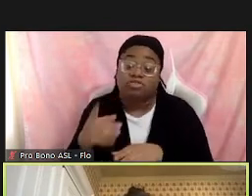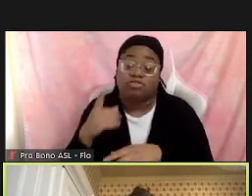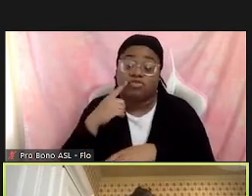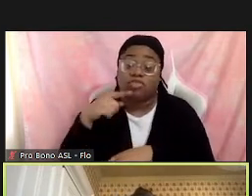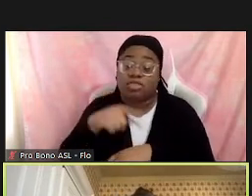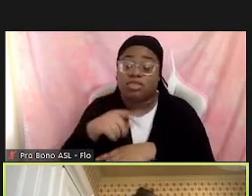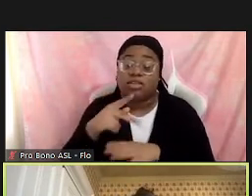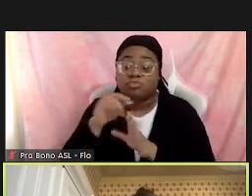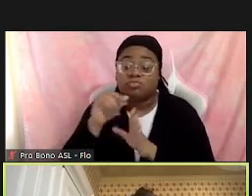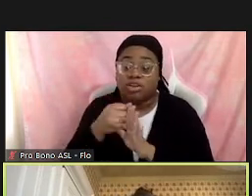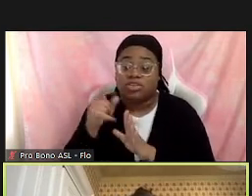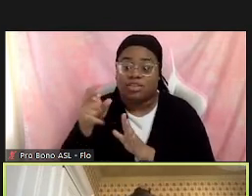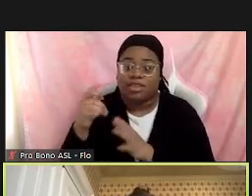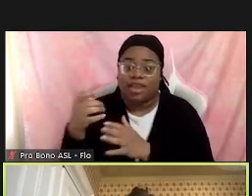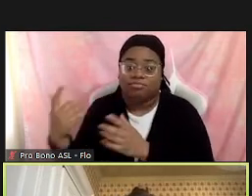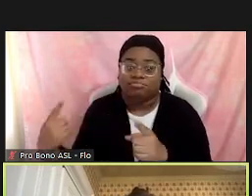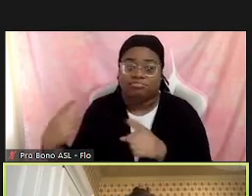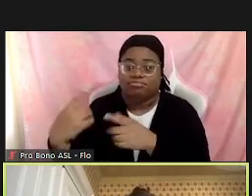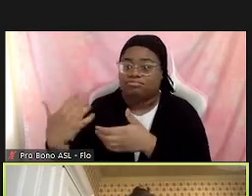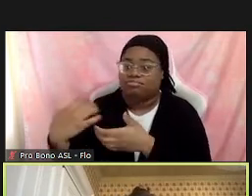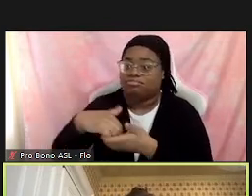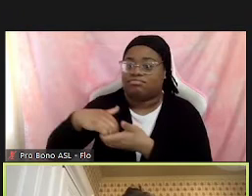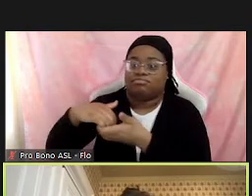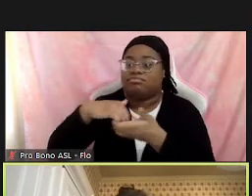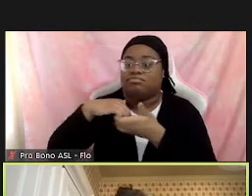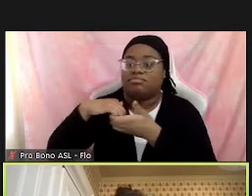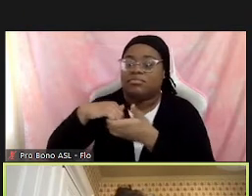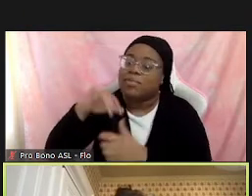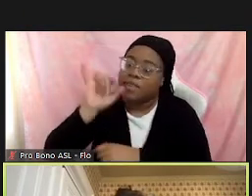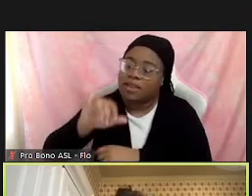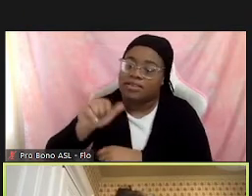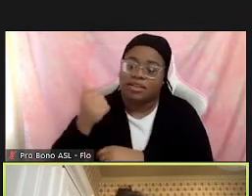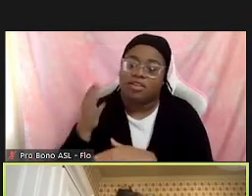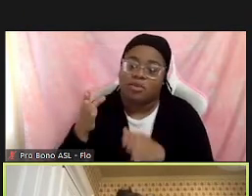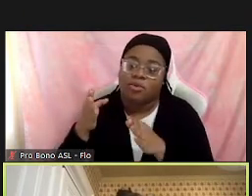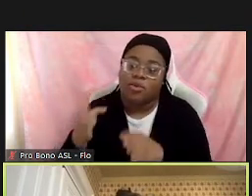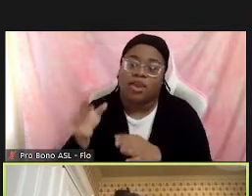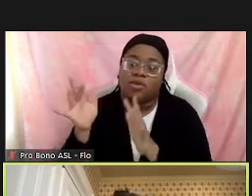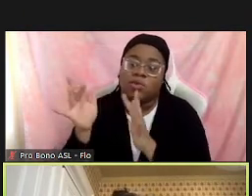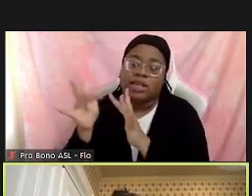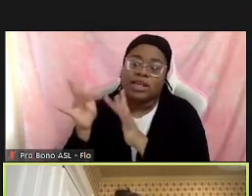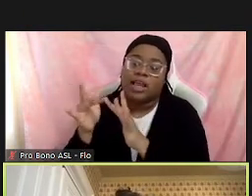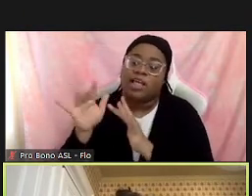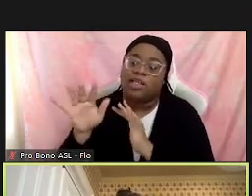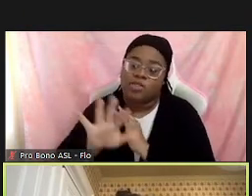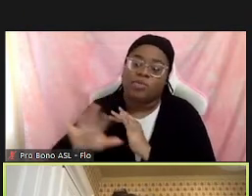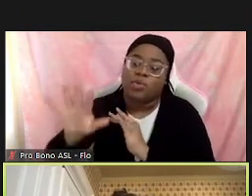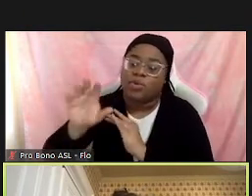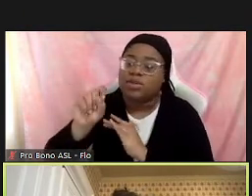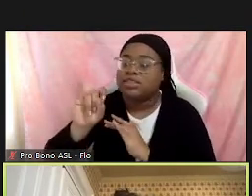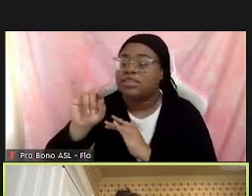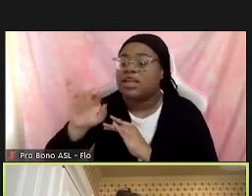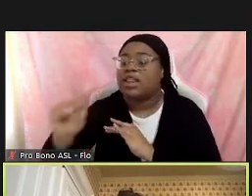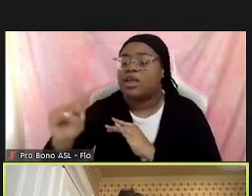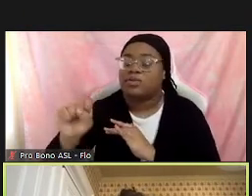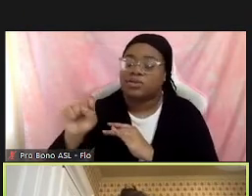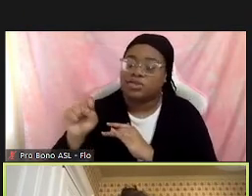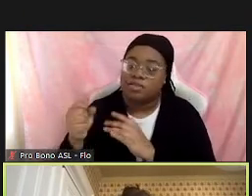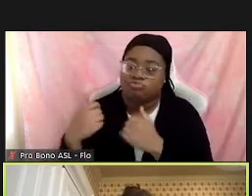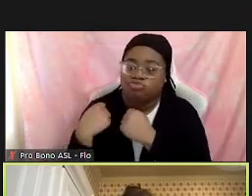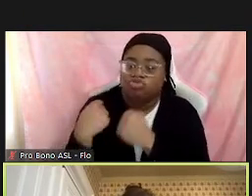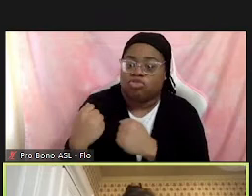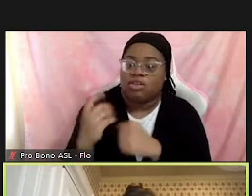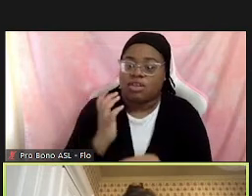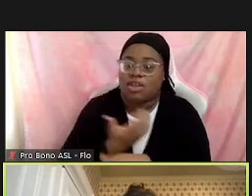of cross collaboration between groups is another way that we are connecting across silos and strengthening our